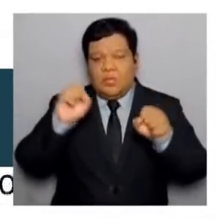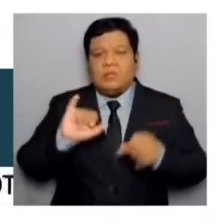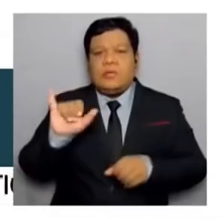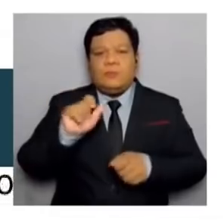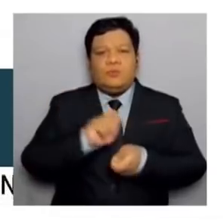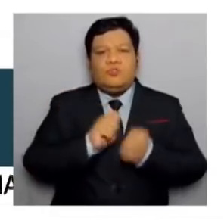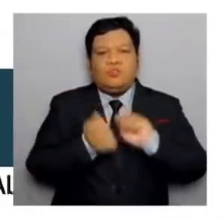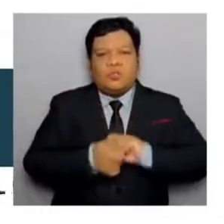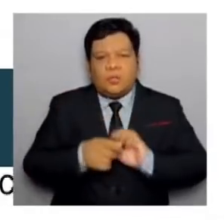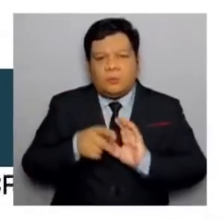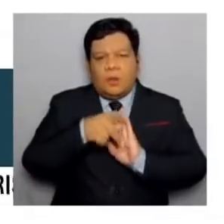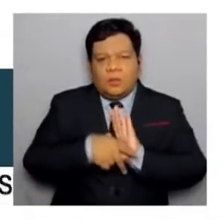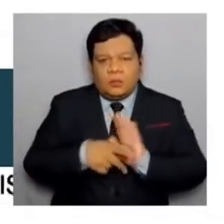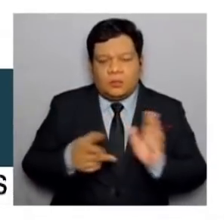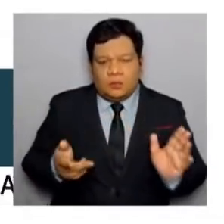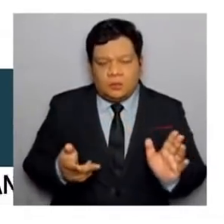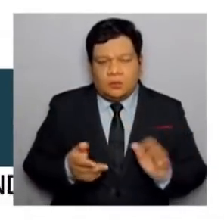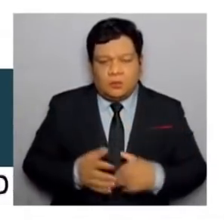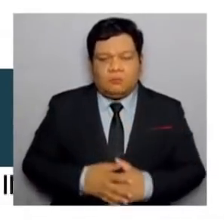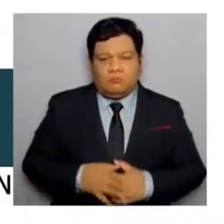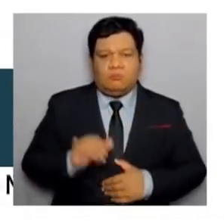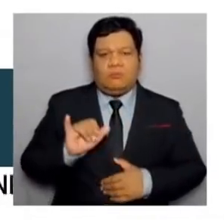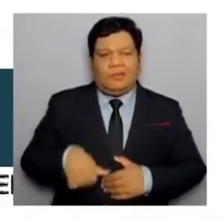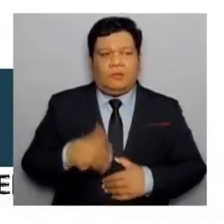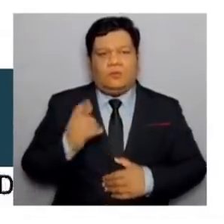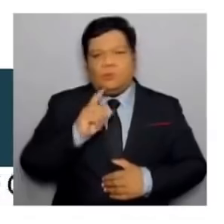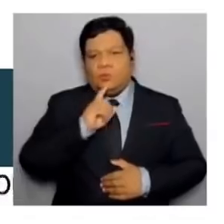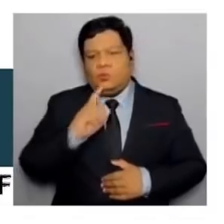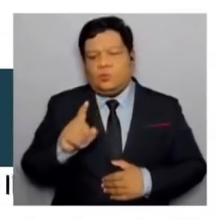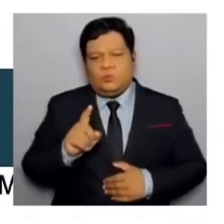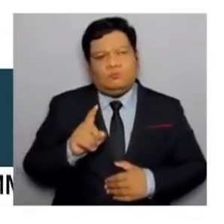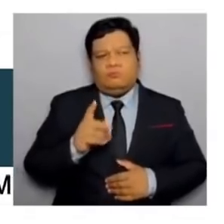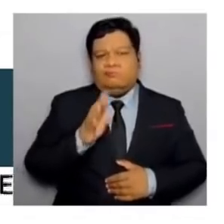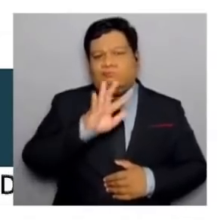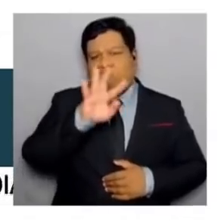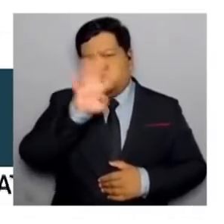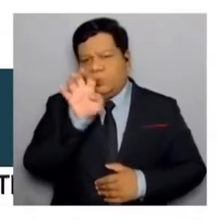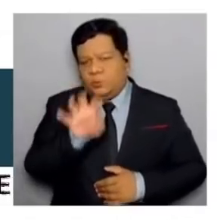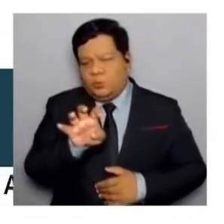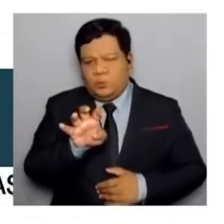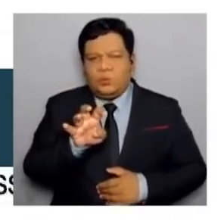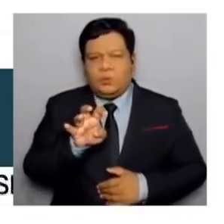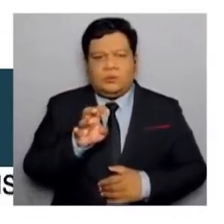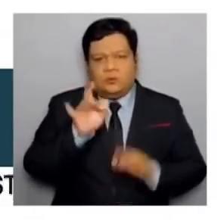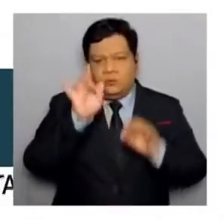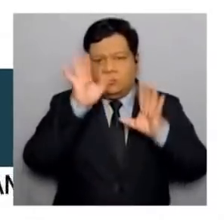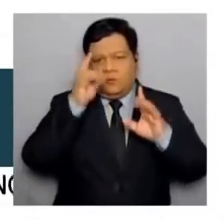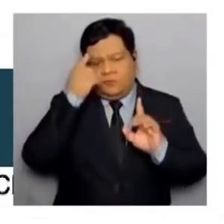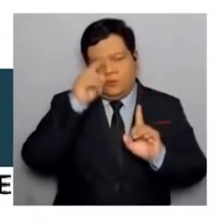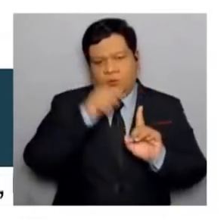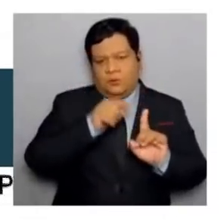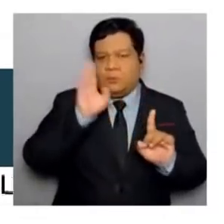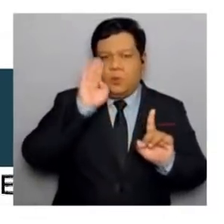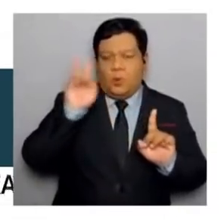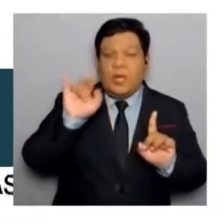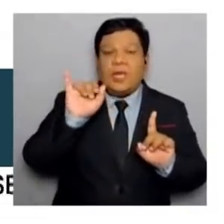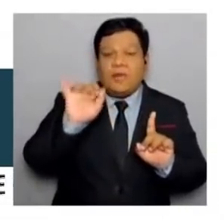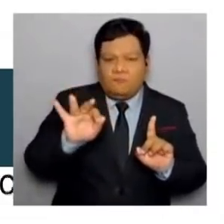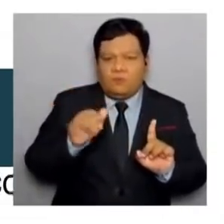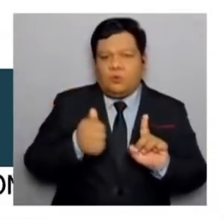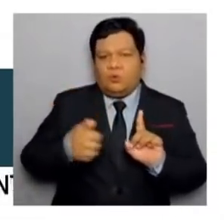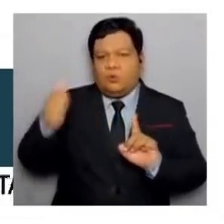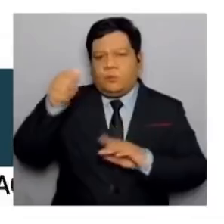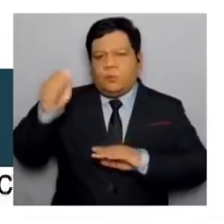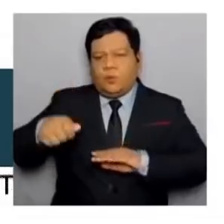sa policy. So this will be a hanging sword kay Bongbong Marcos if ever he will be